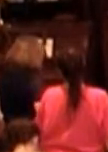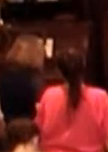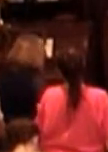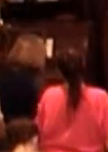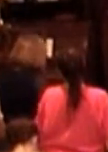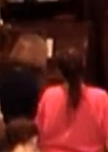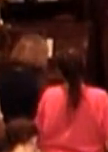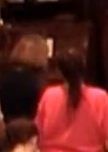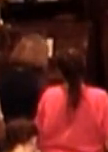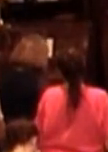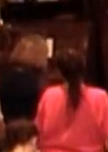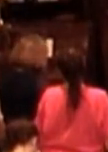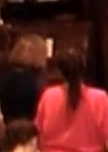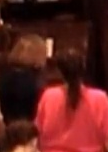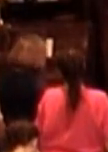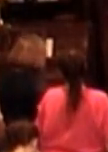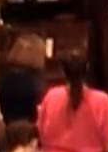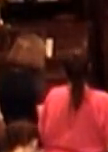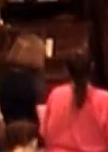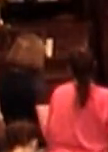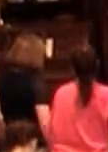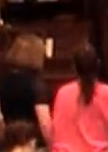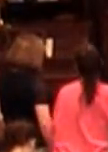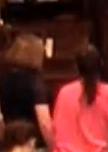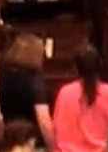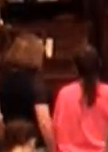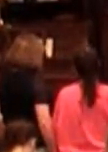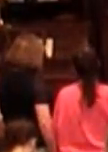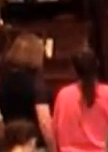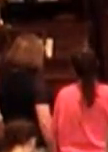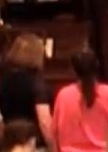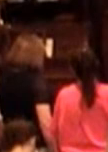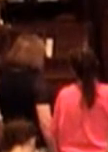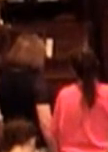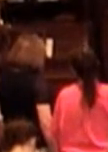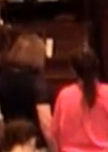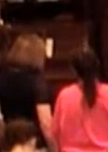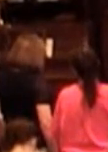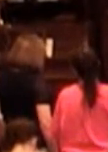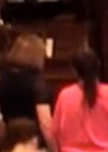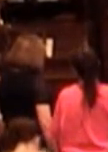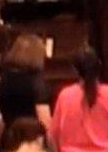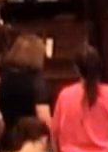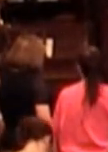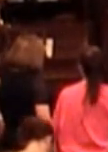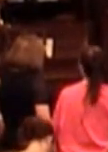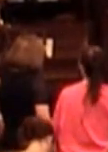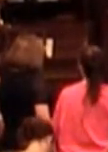It's just going to bring us down one of these days, and we're going to fall hard.